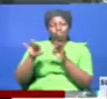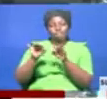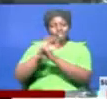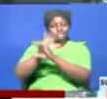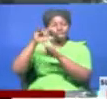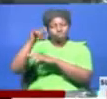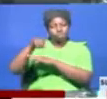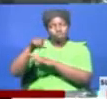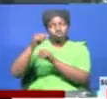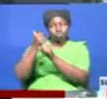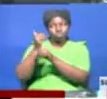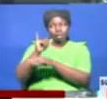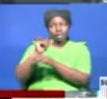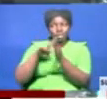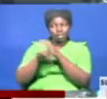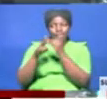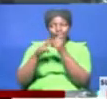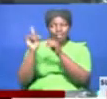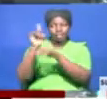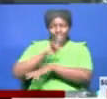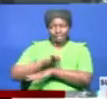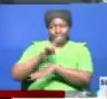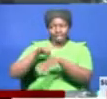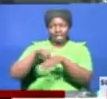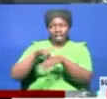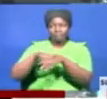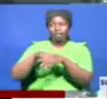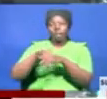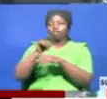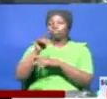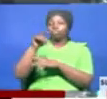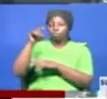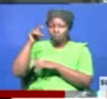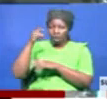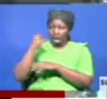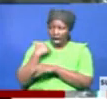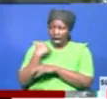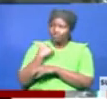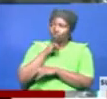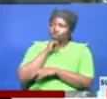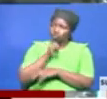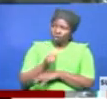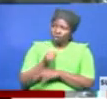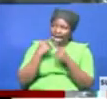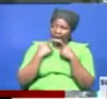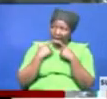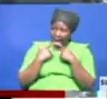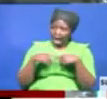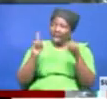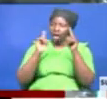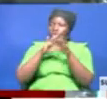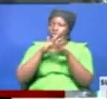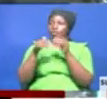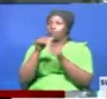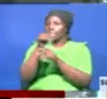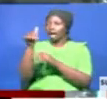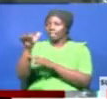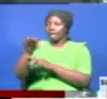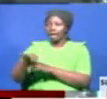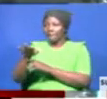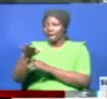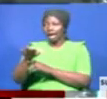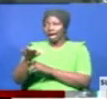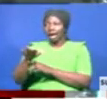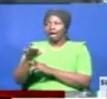it within a 7-day timeline, and you have not even announced all the other constituencies. And in